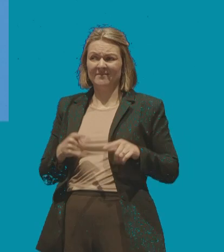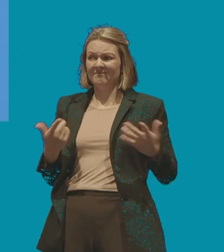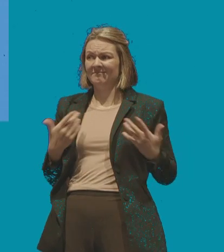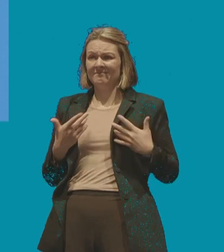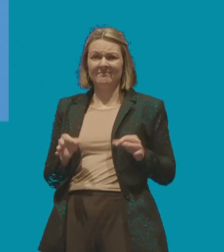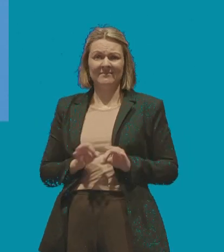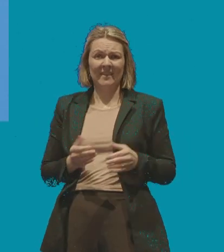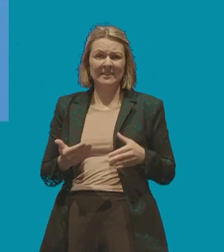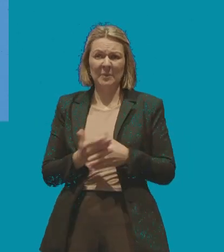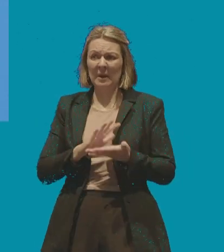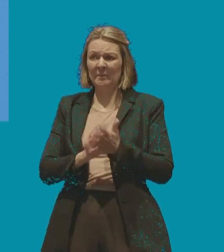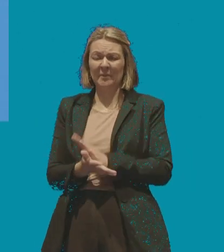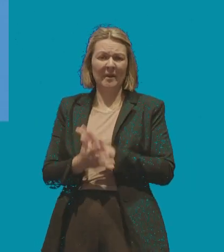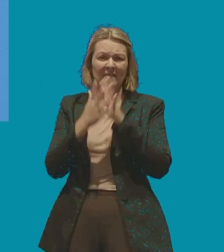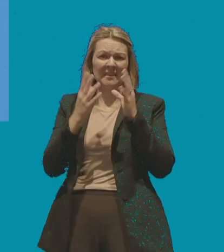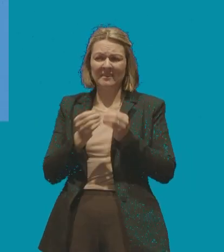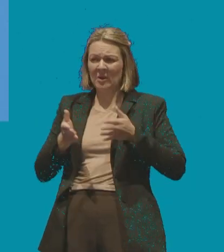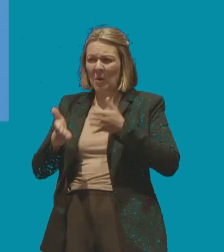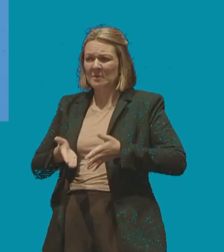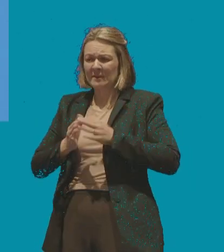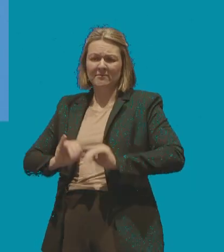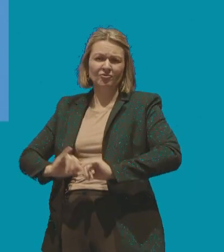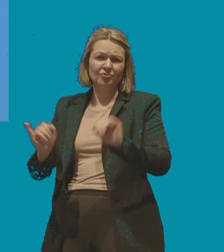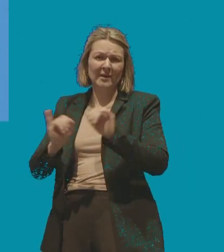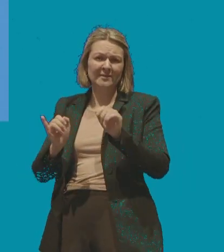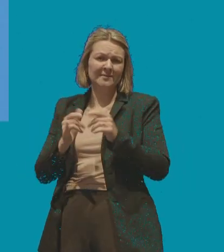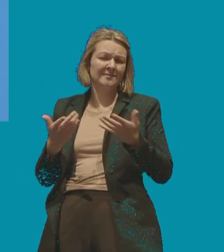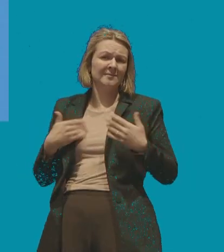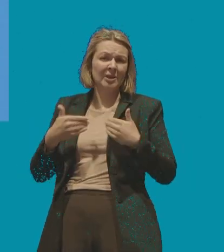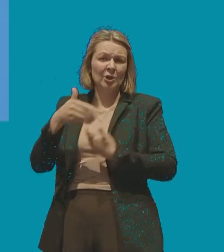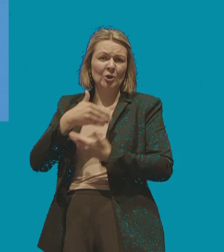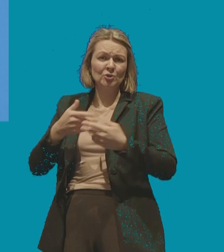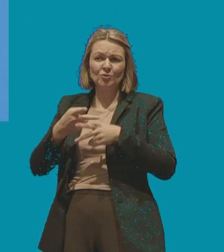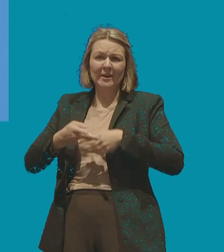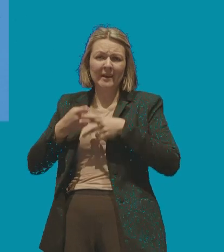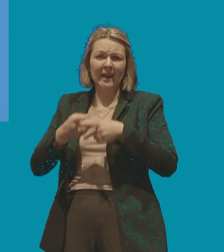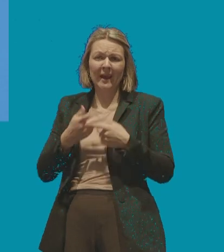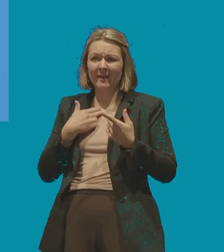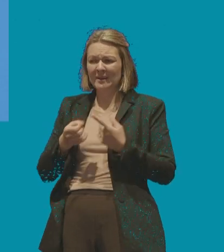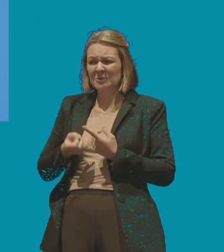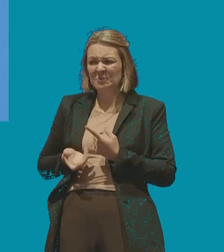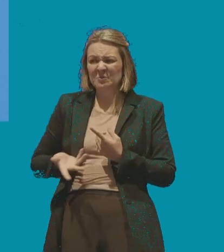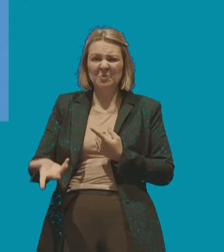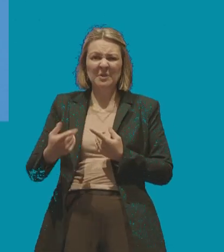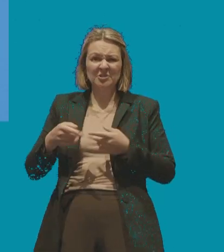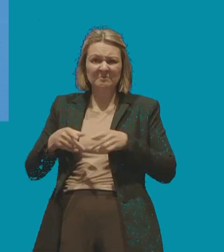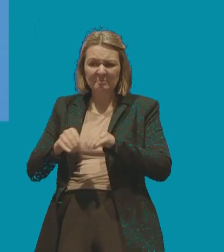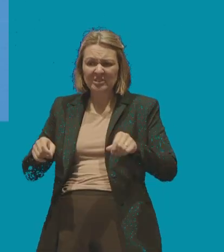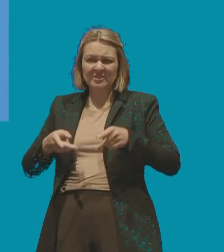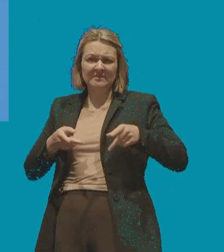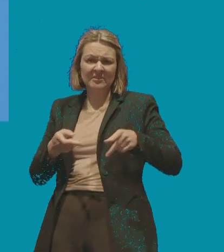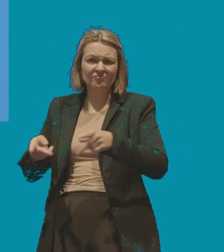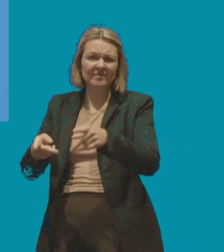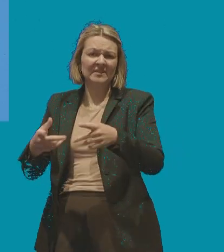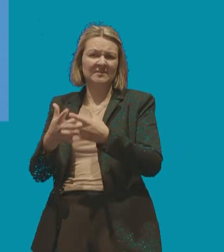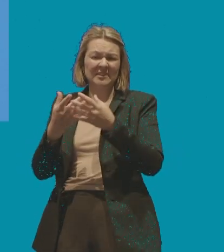anymore. Hospitals in crisis, social care on its knees, sewage on our beaches and in our rivers, railways in